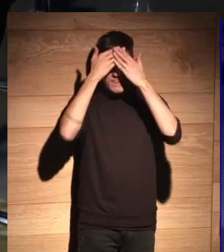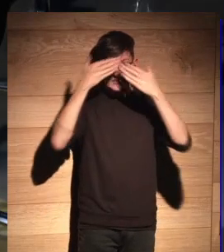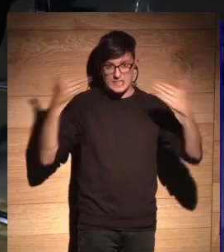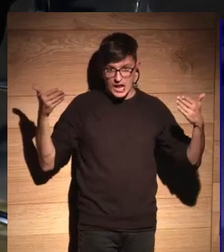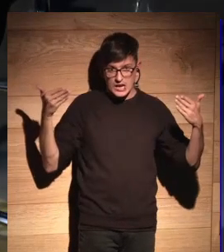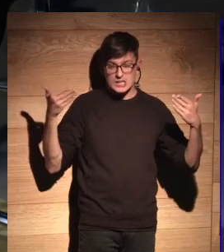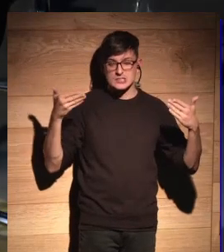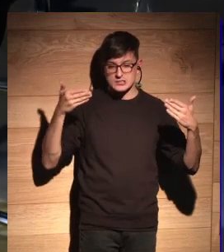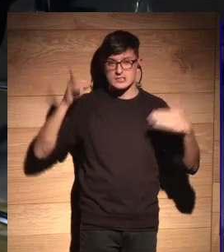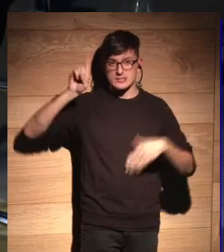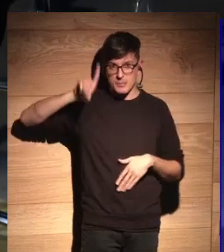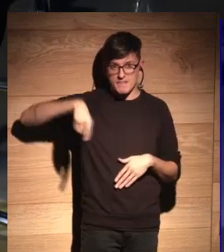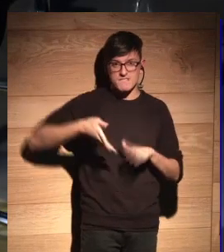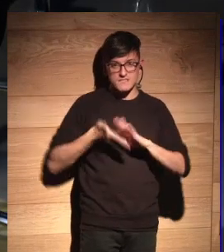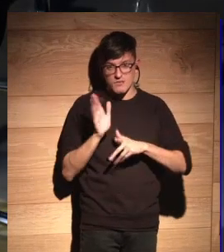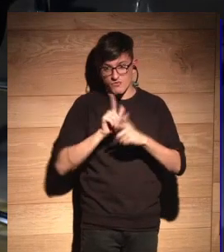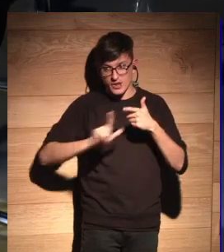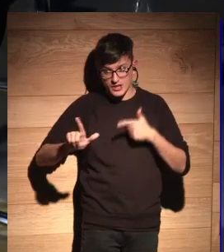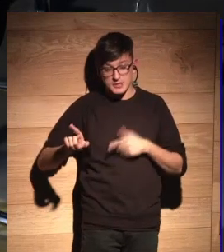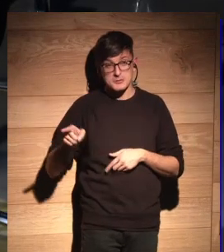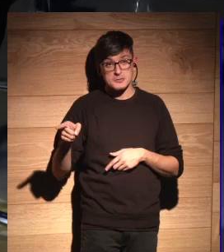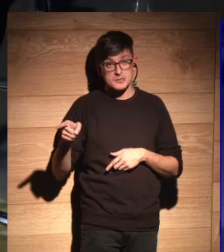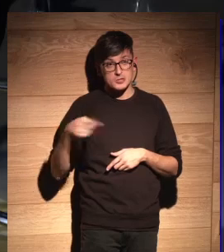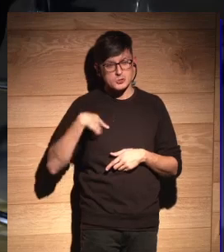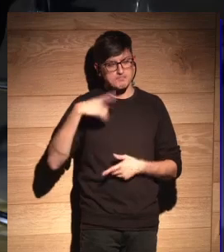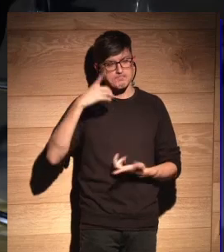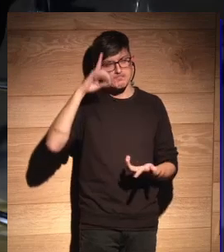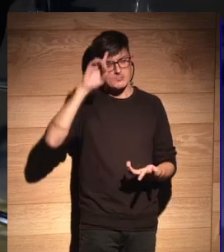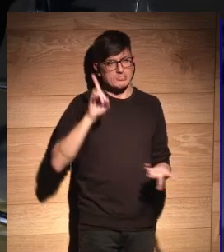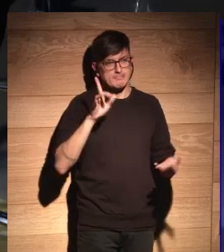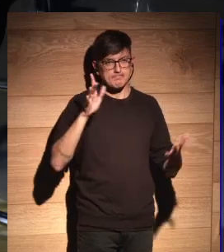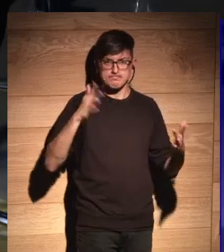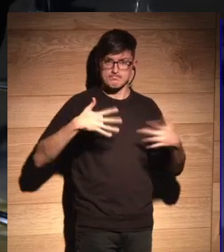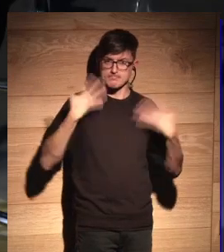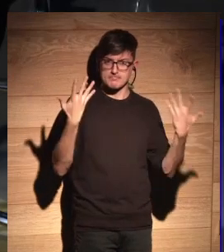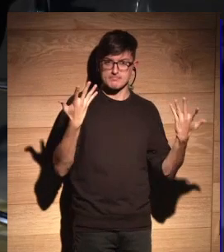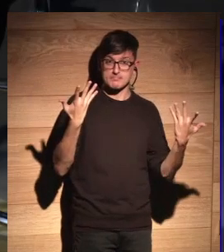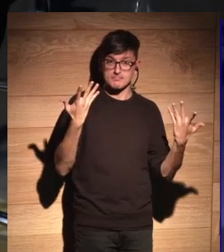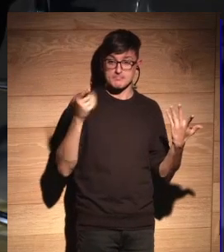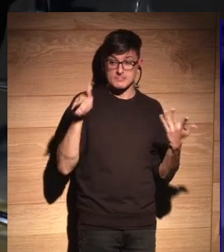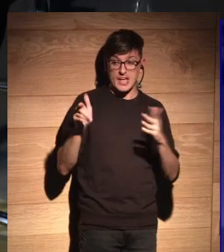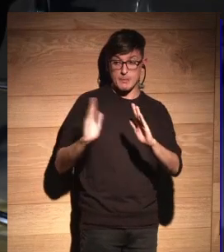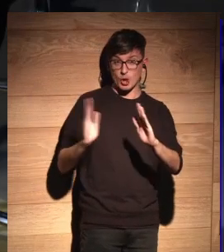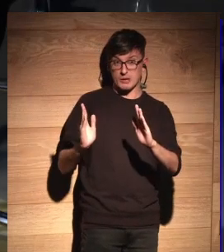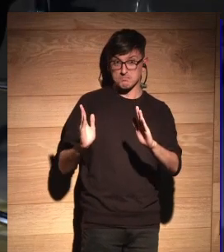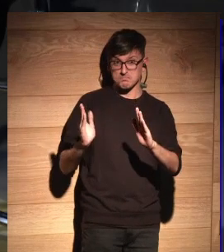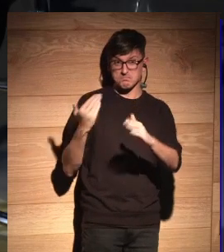I had run out of color film, and I bought some. I had a few rolls. I bought some black and white